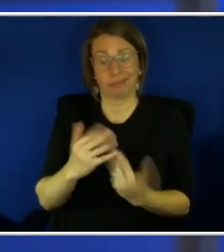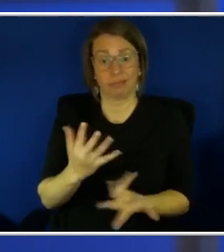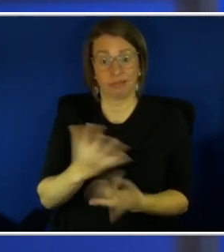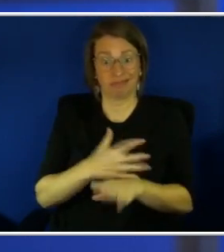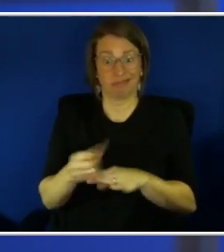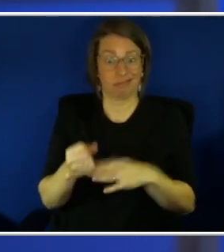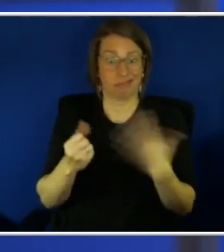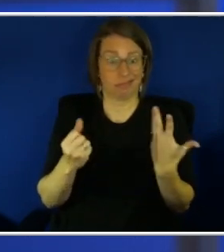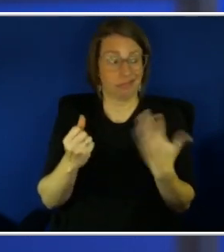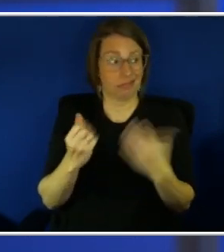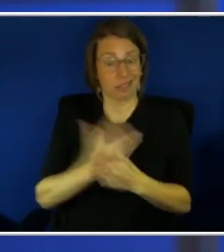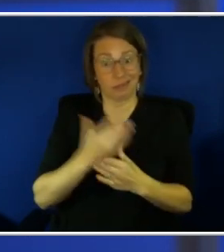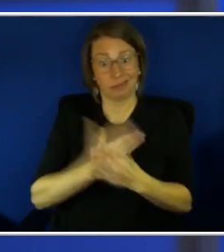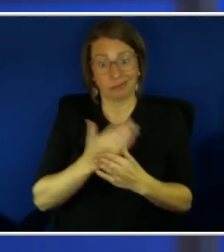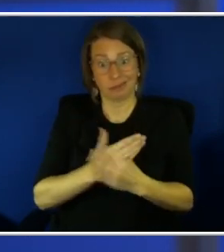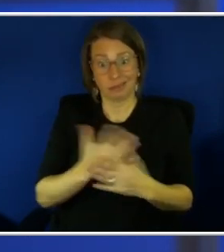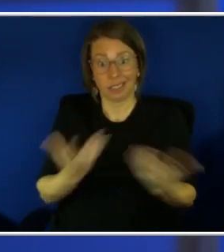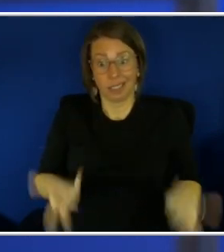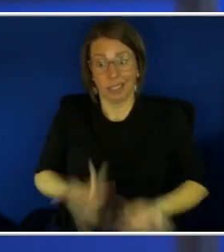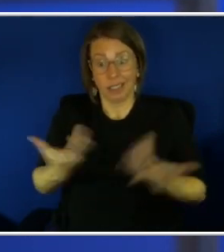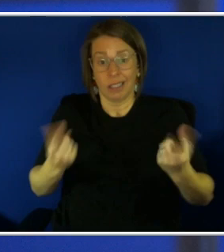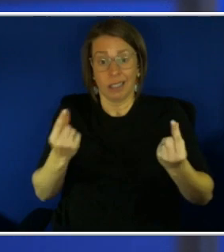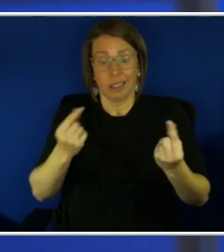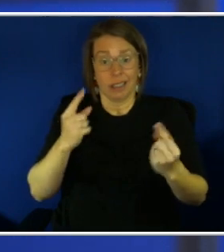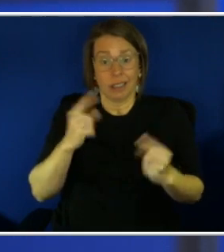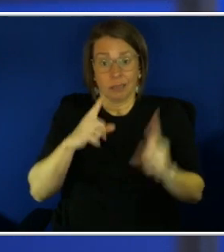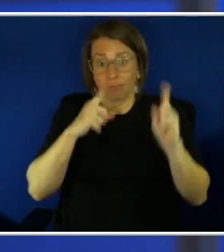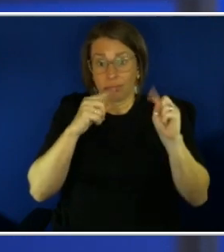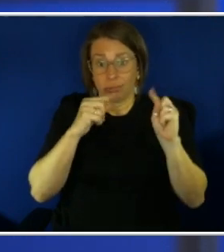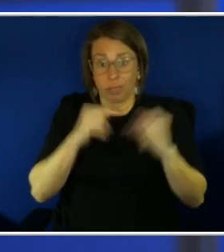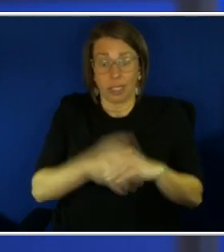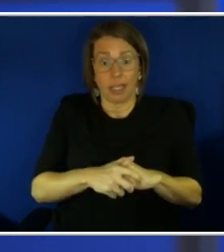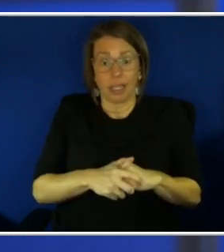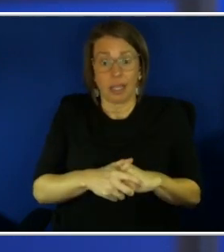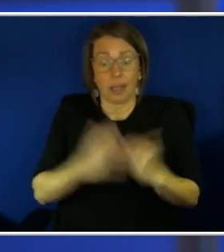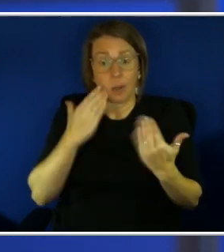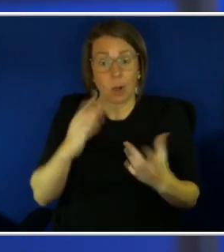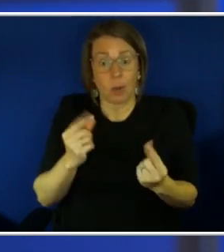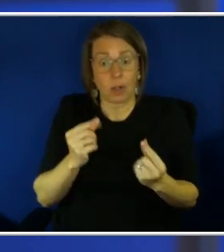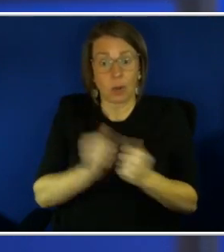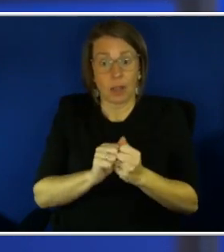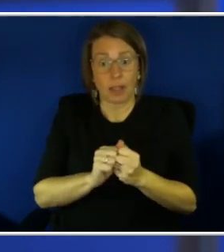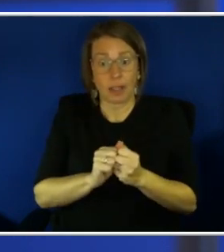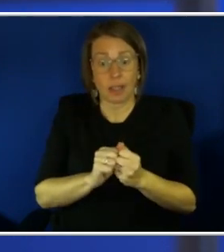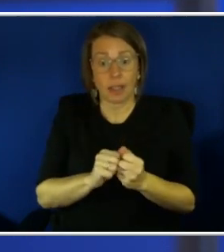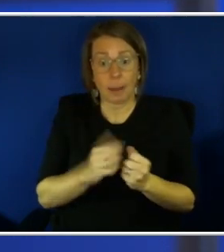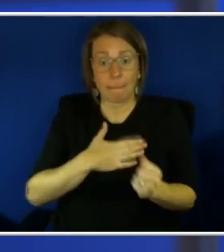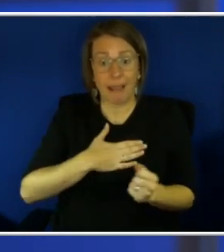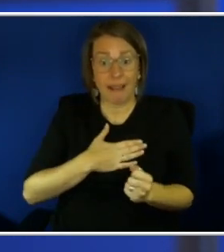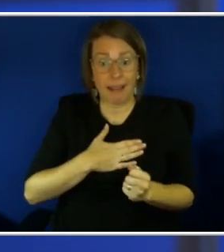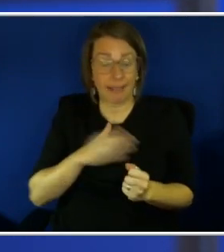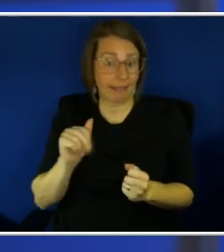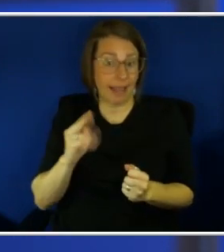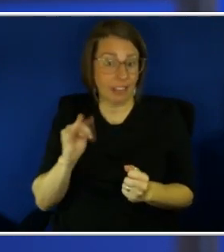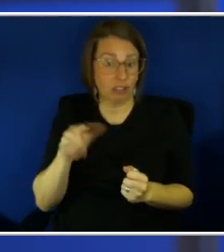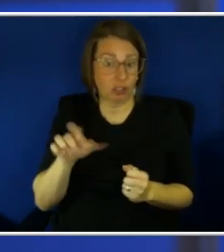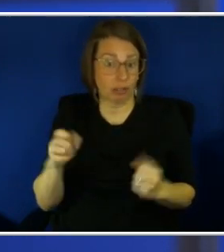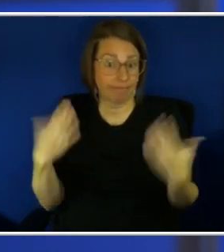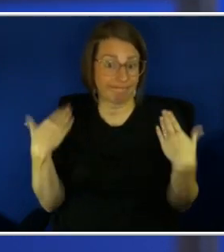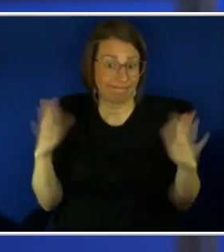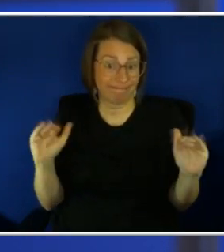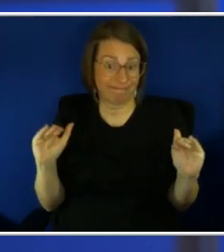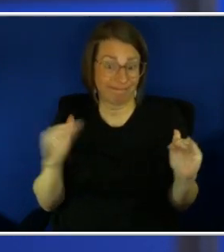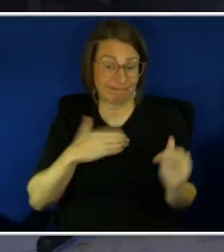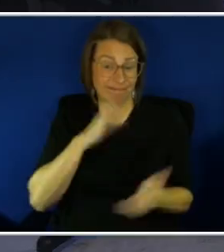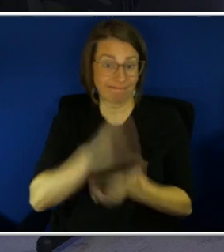So, and I don't know what I would do with my angel because I couldn't have made it without her through my whole life, pretty much. But is this